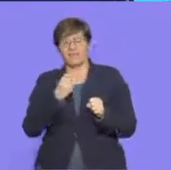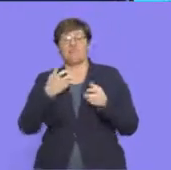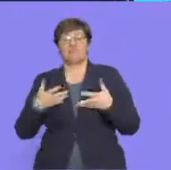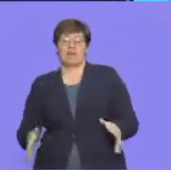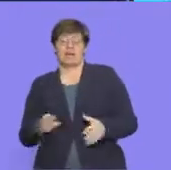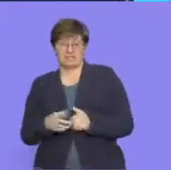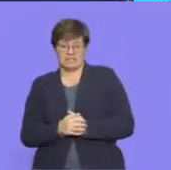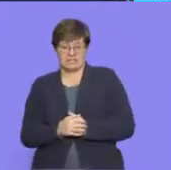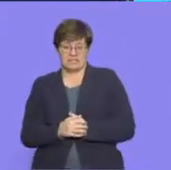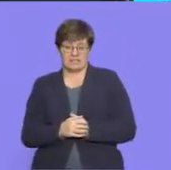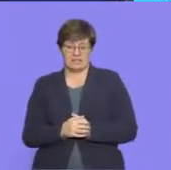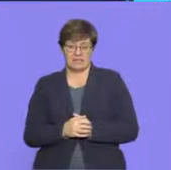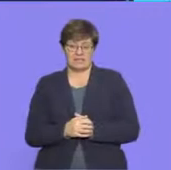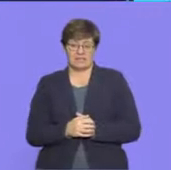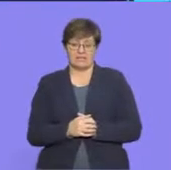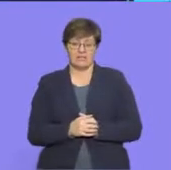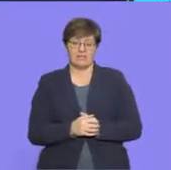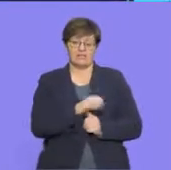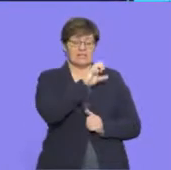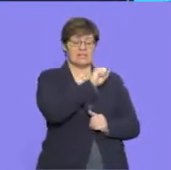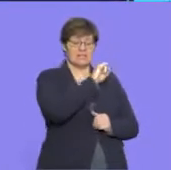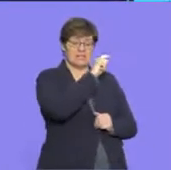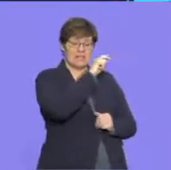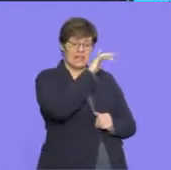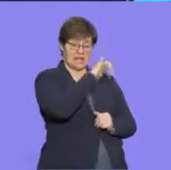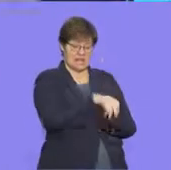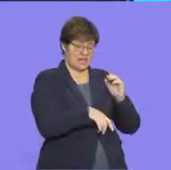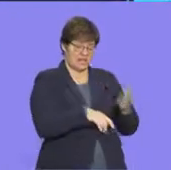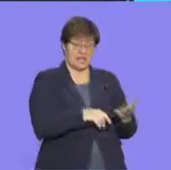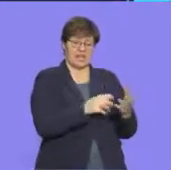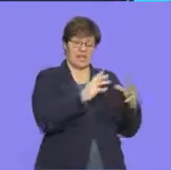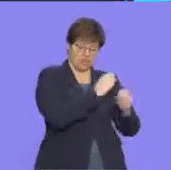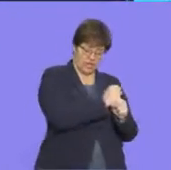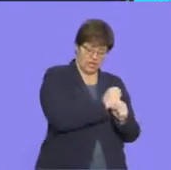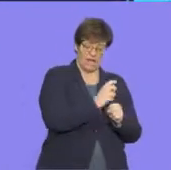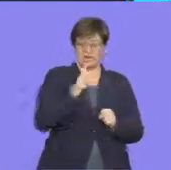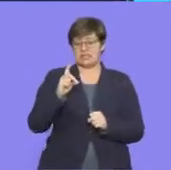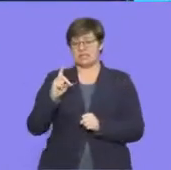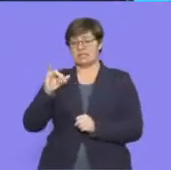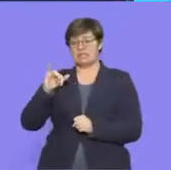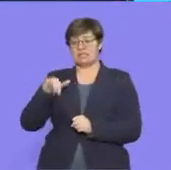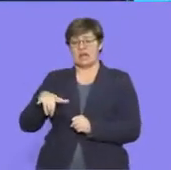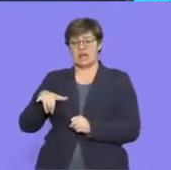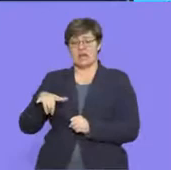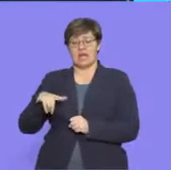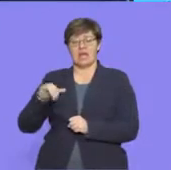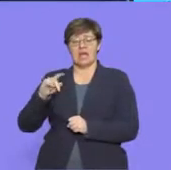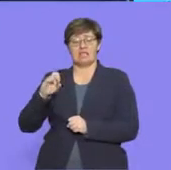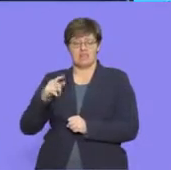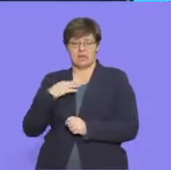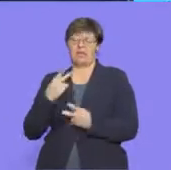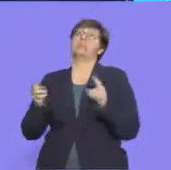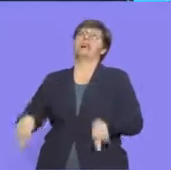relaxing, we actually give it a term. Systole, to contract, diastole, such a diastole